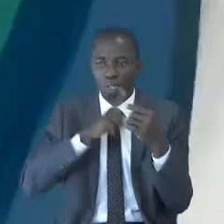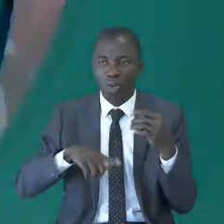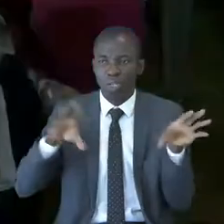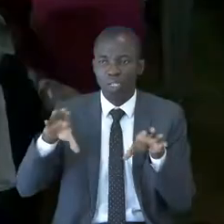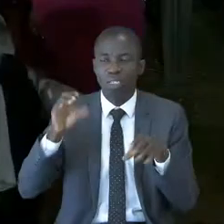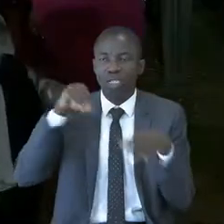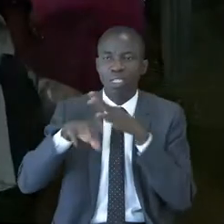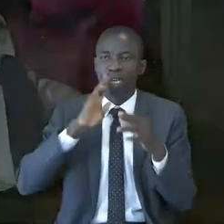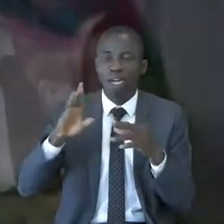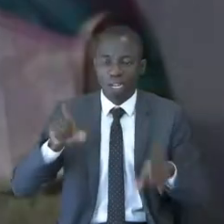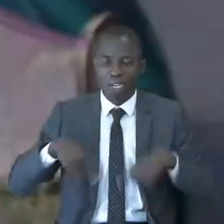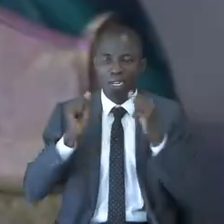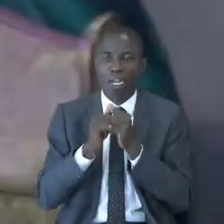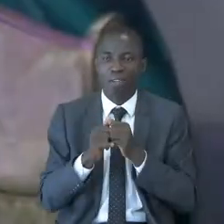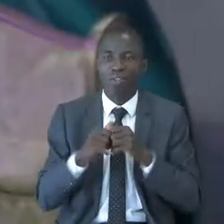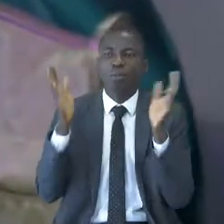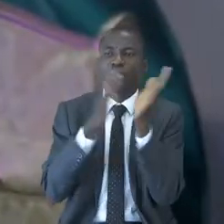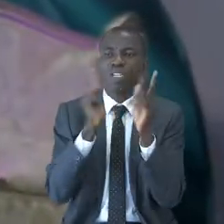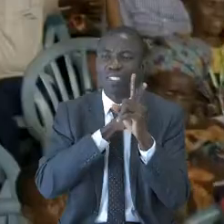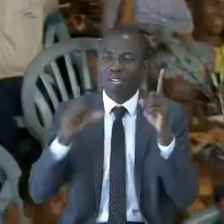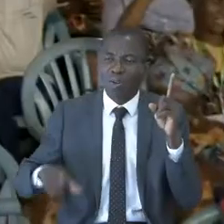Somebody praise the Lord.